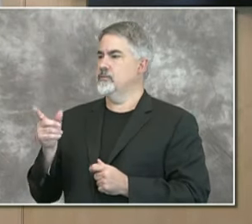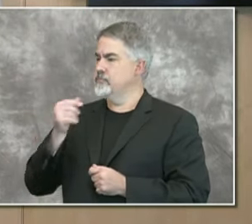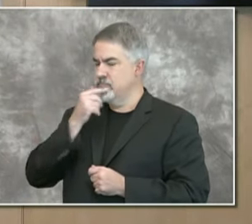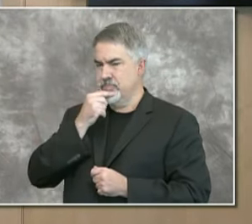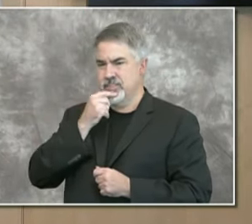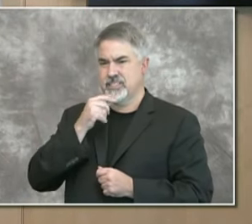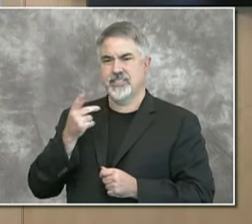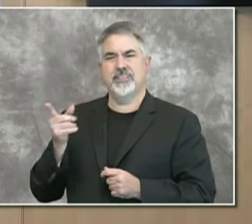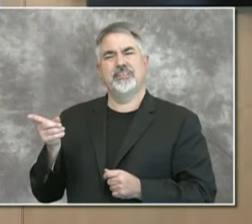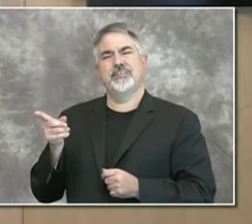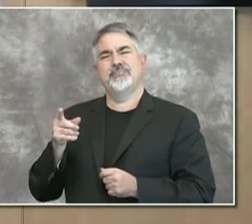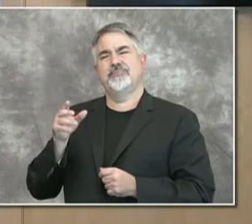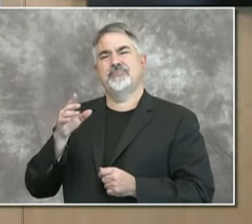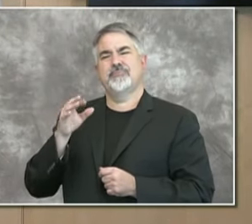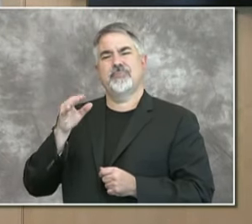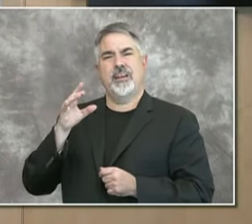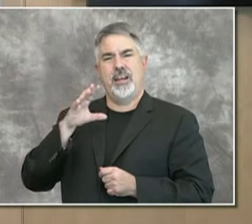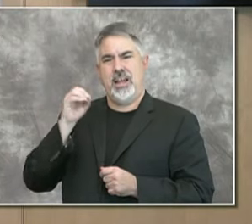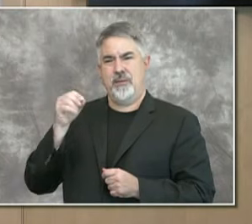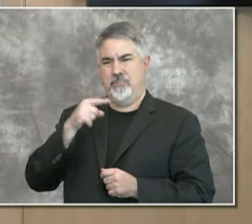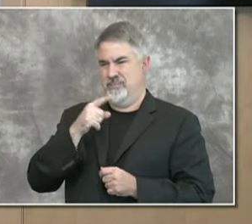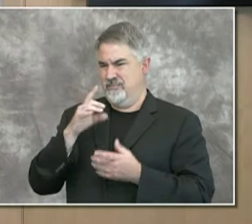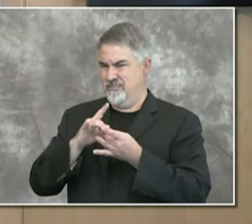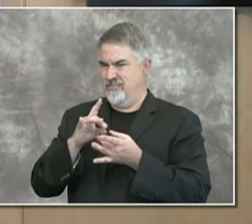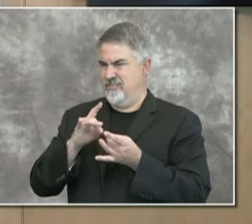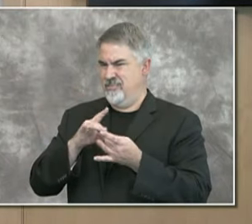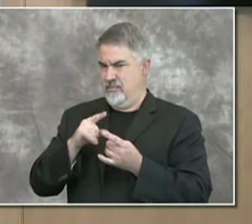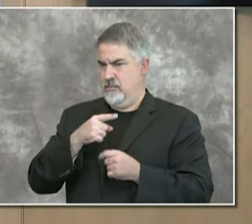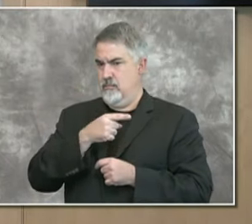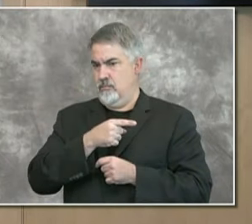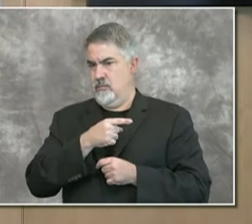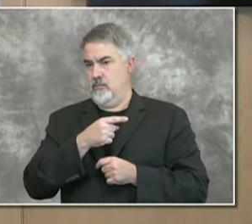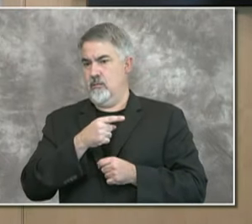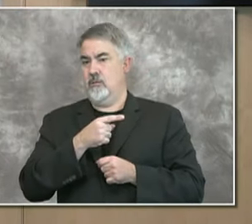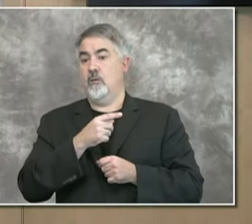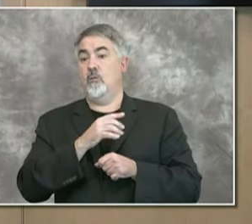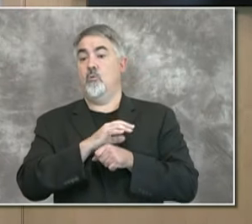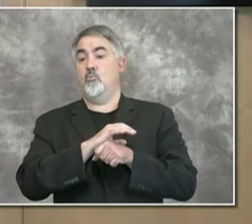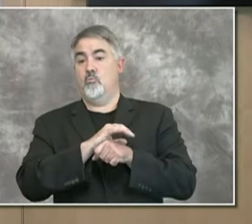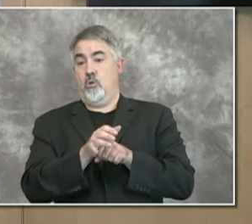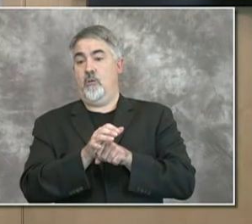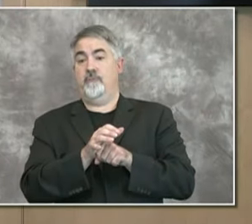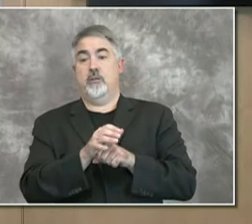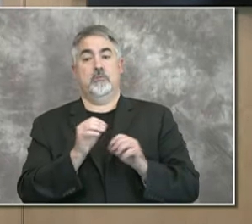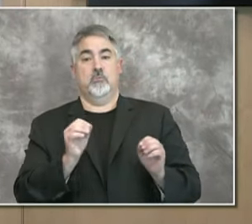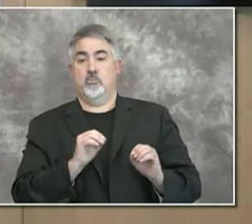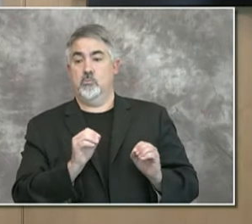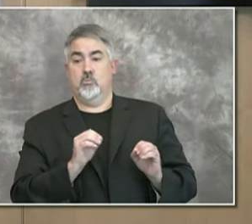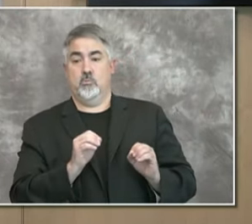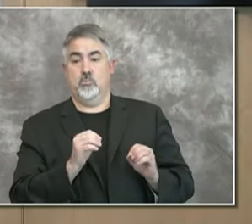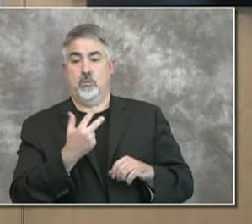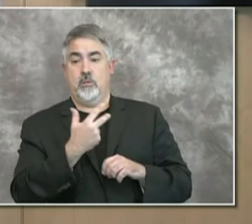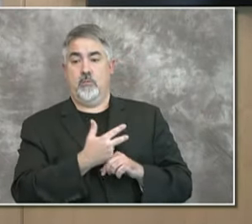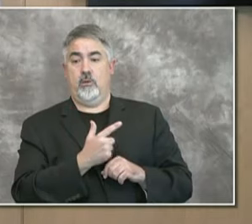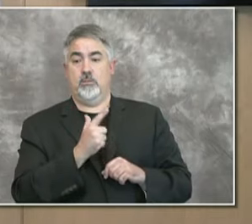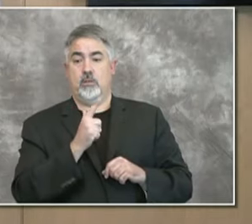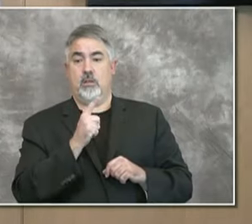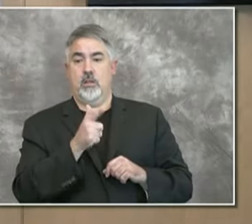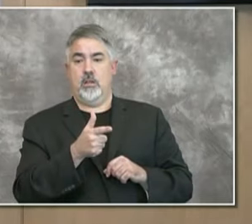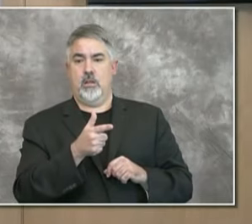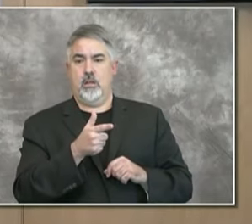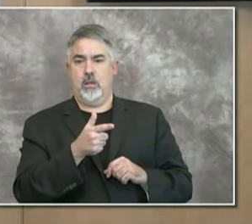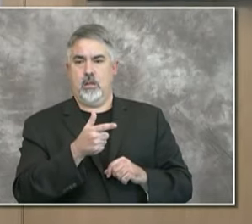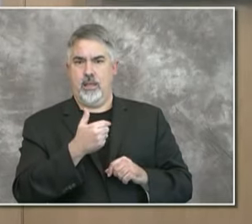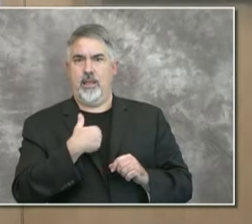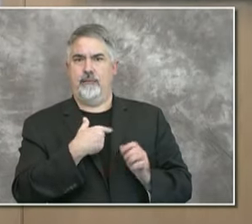told us the county had told him he was coronavirus-free 3 days after experiencing the last symptom. Is that the case,